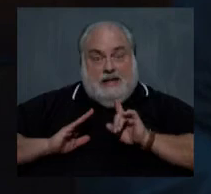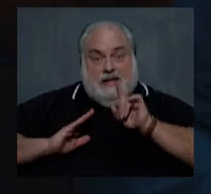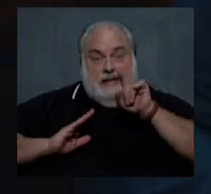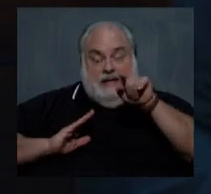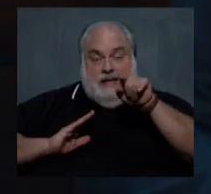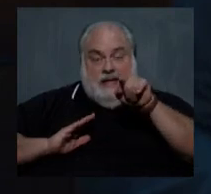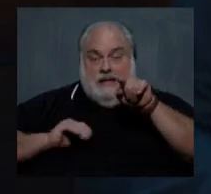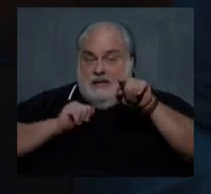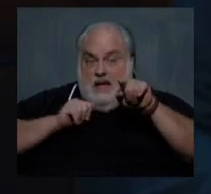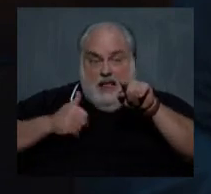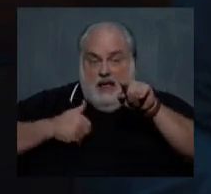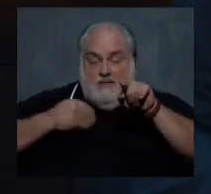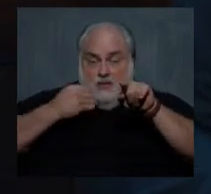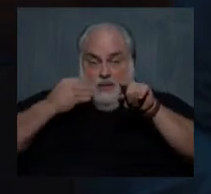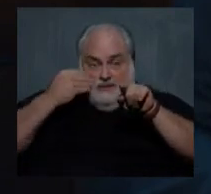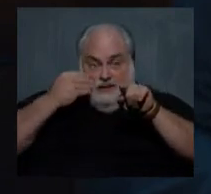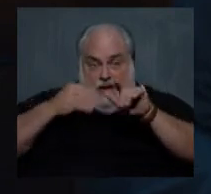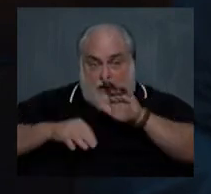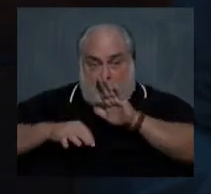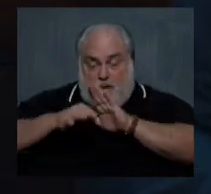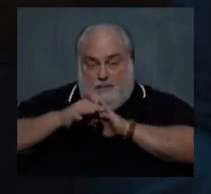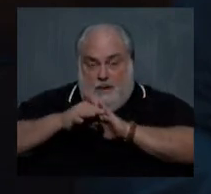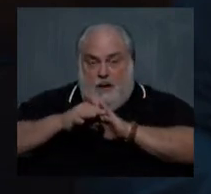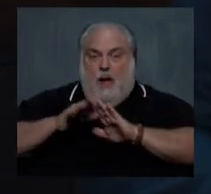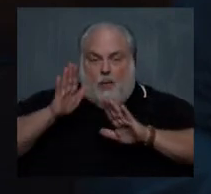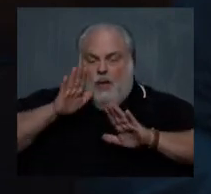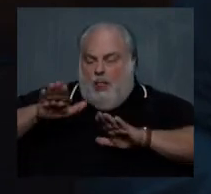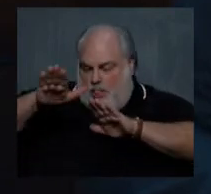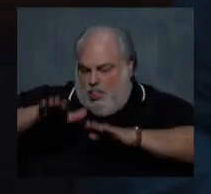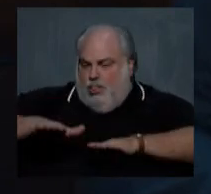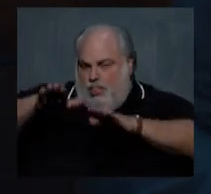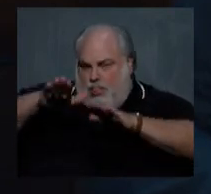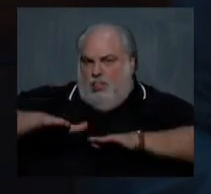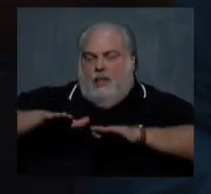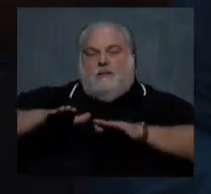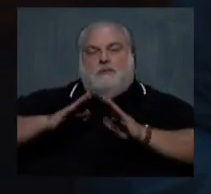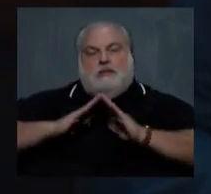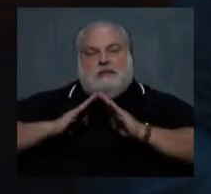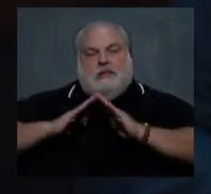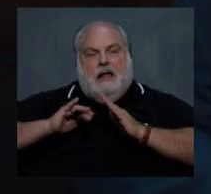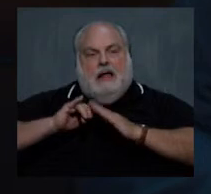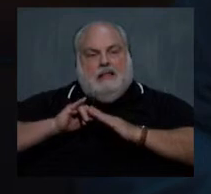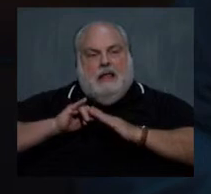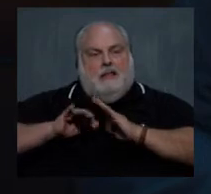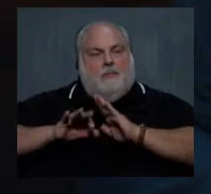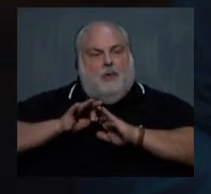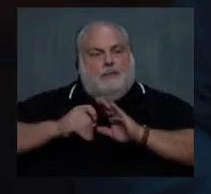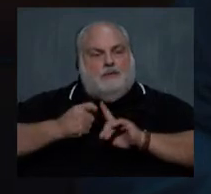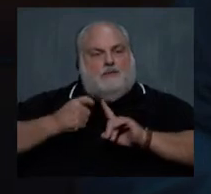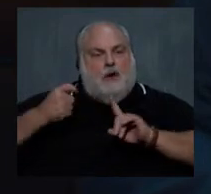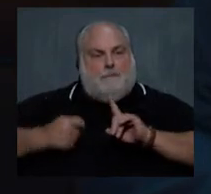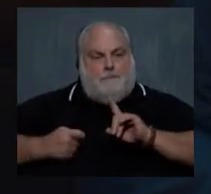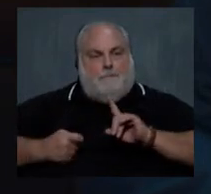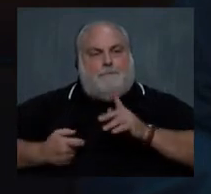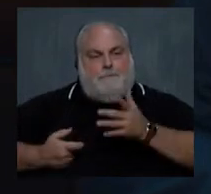the residential appointment usually acquiesces to the city from which the appointment is